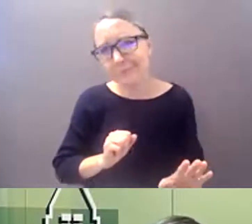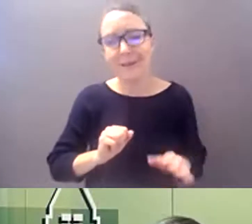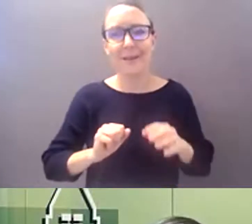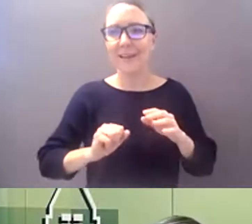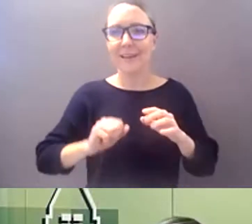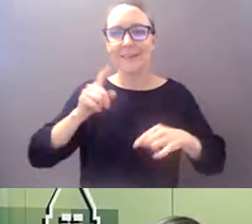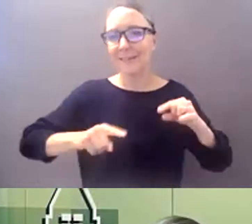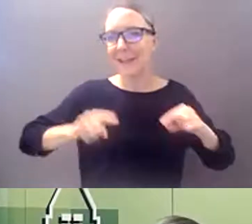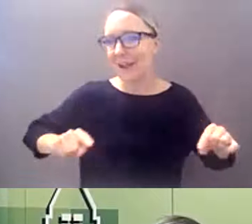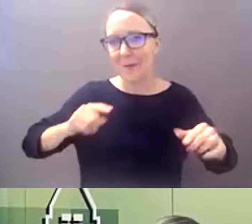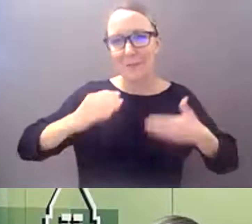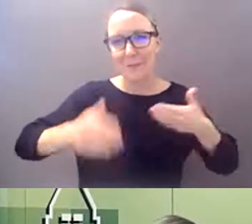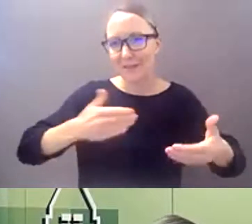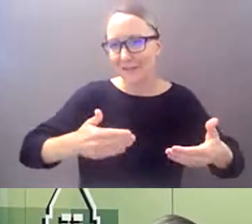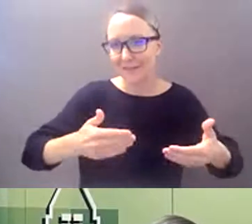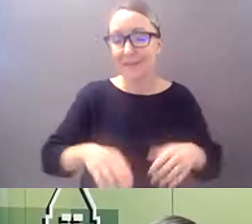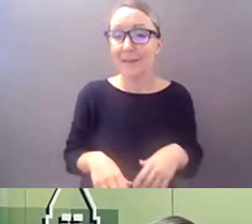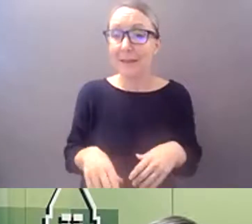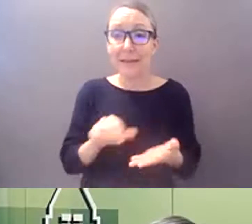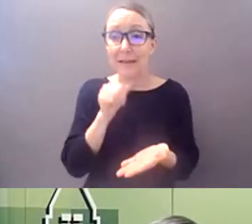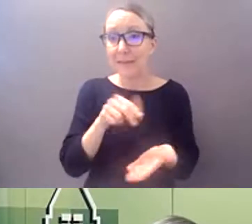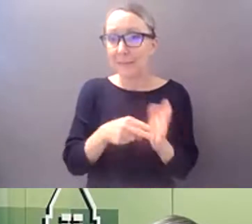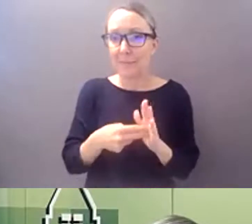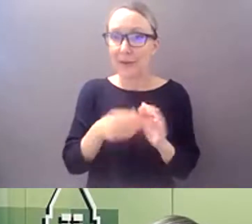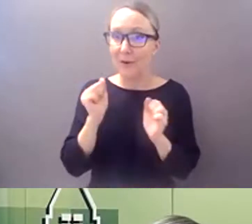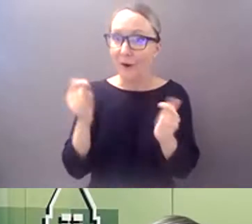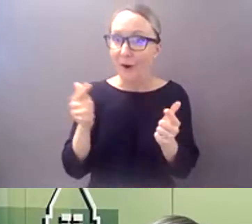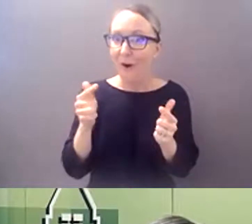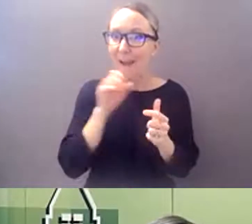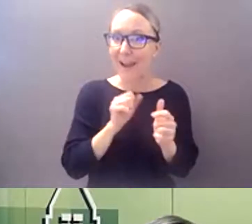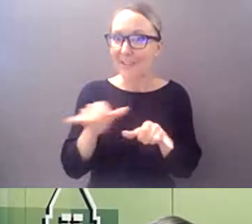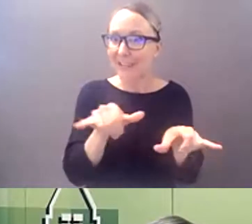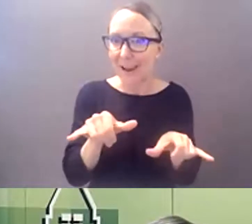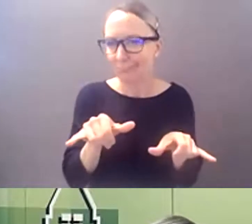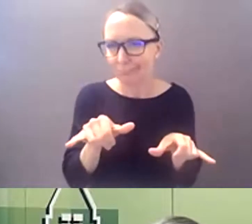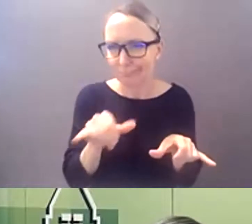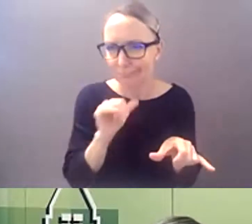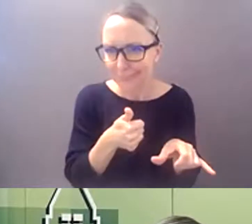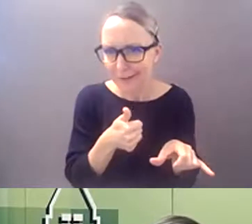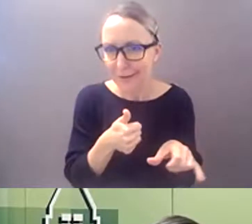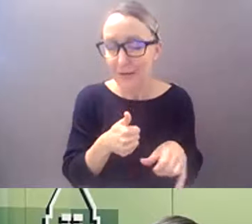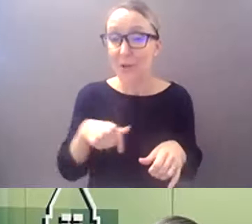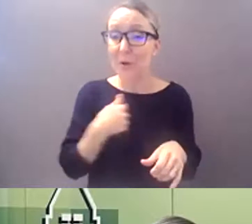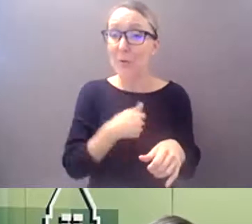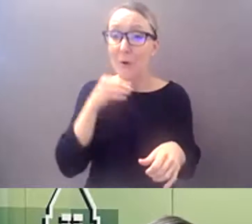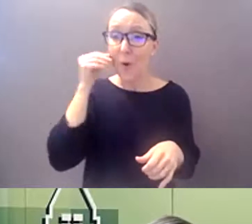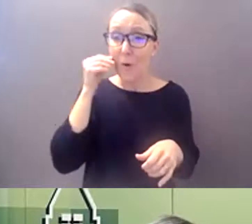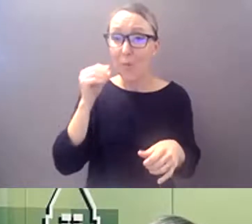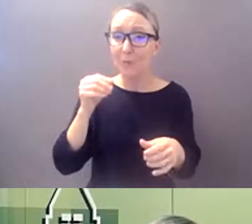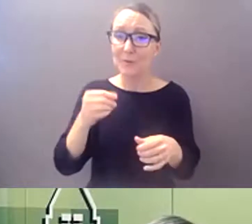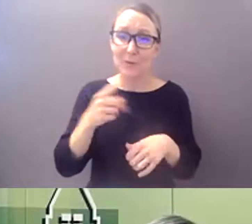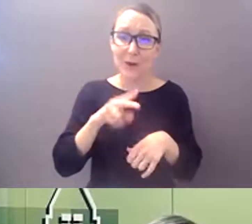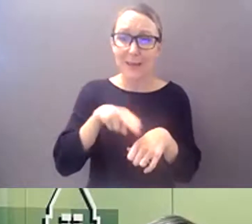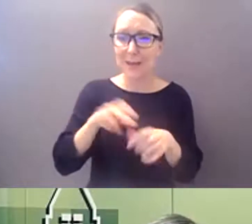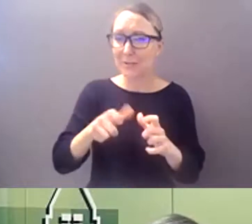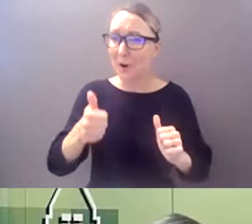no two people age the same. Los Angeles as a region is home to one of the nation's largest